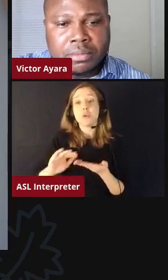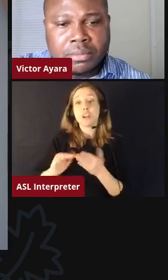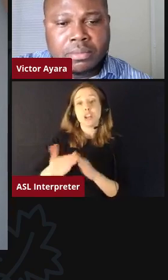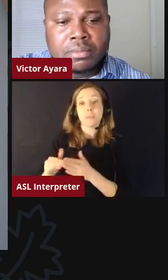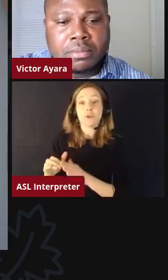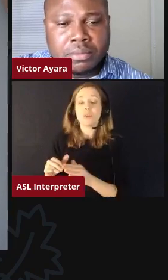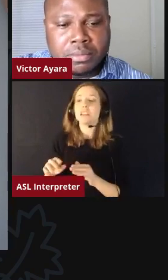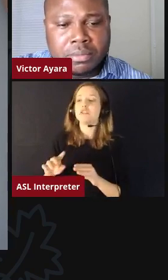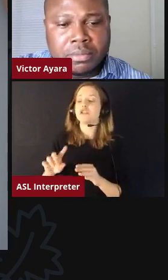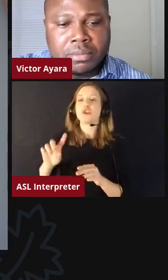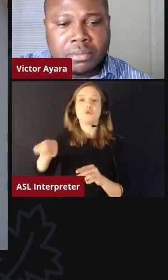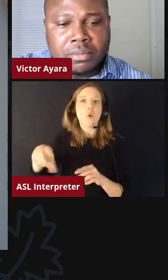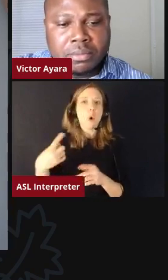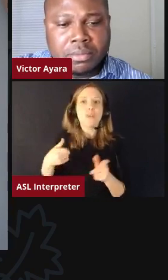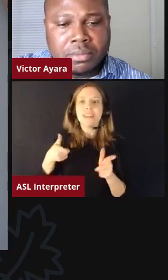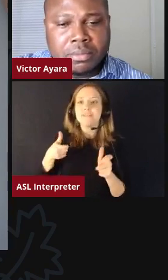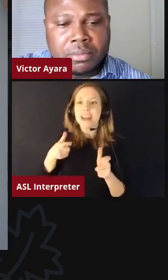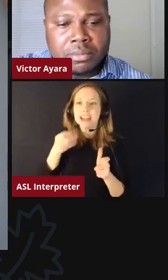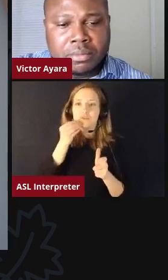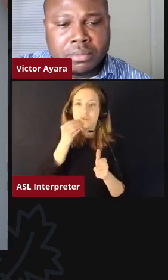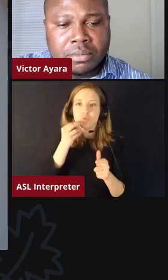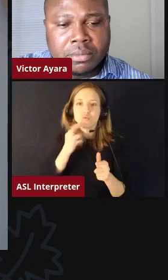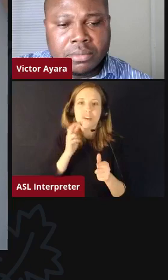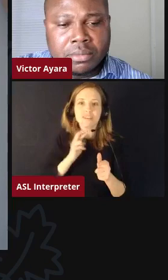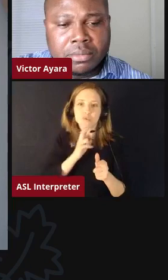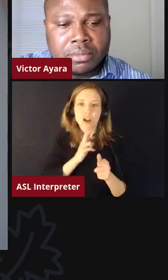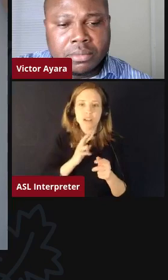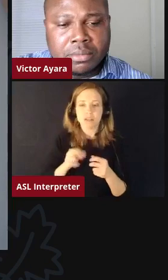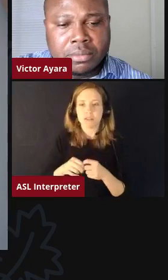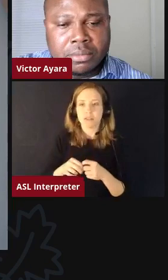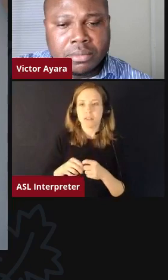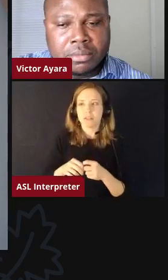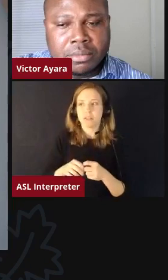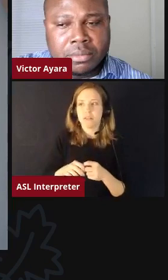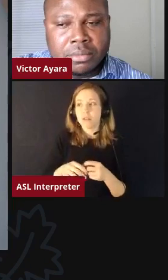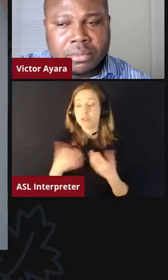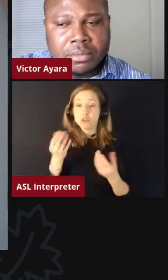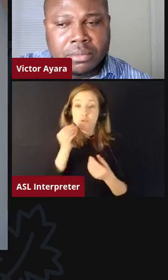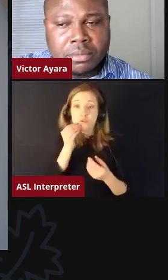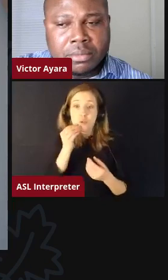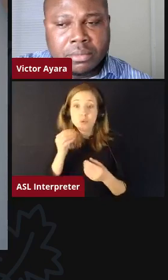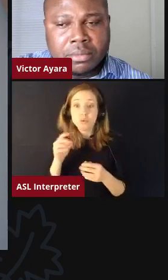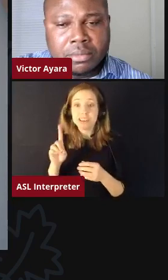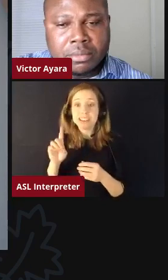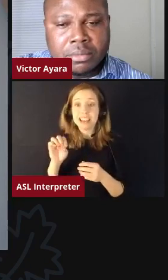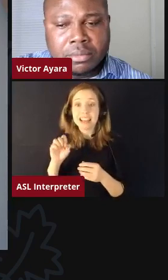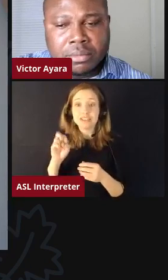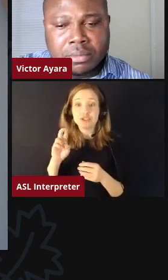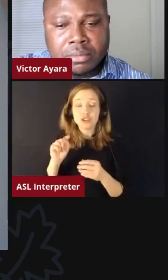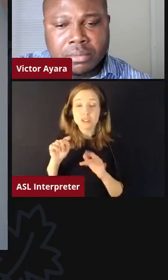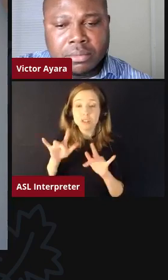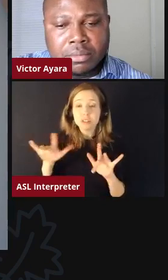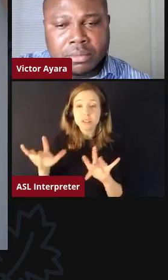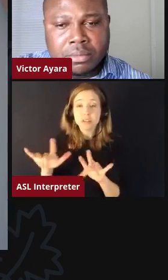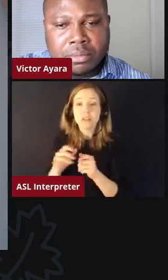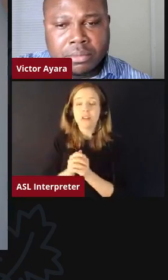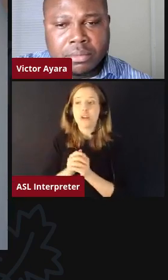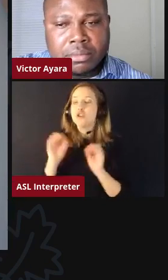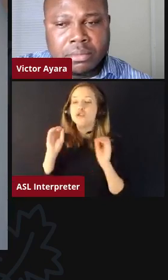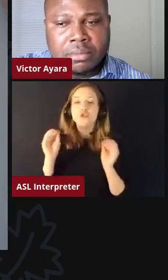restaurants, right? There's not a grocery store, but there's a lot of fast food restaurants. So there's only grocery or gas